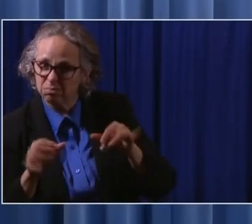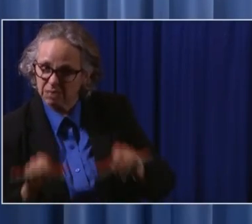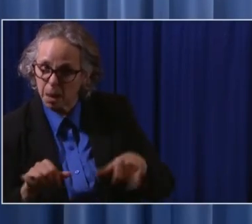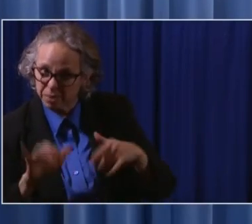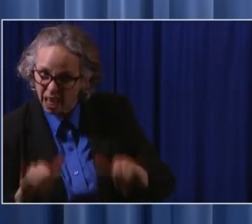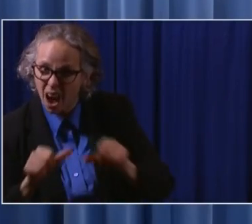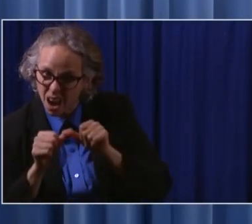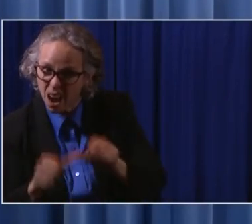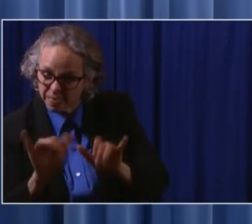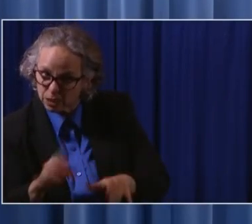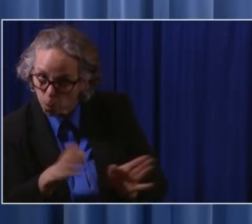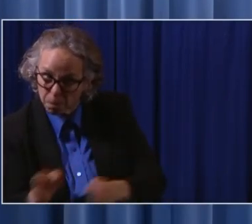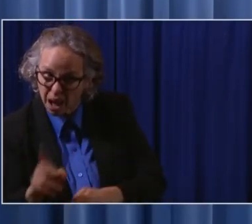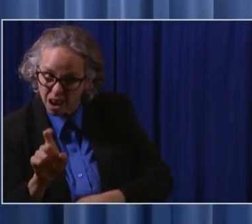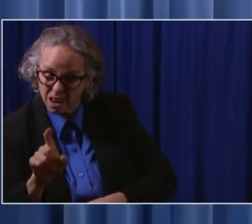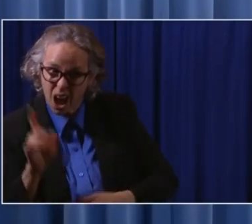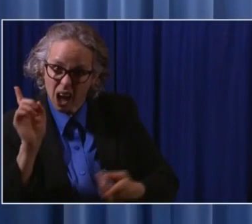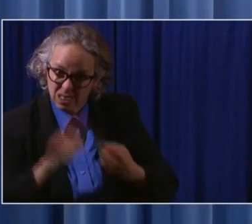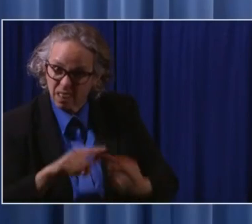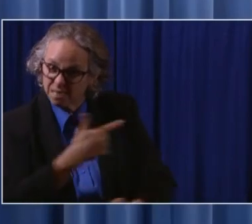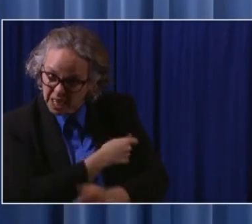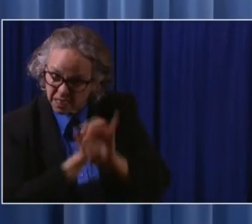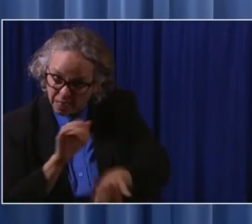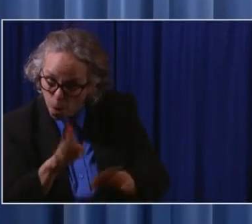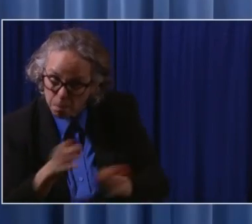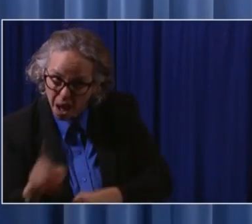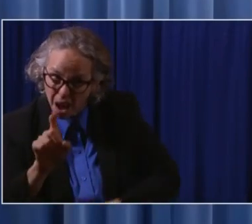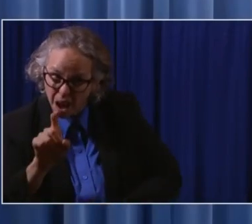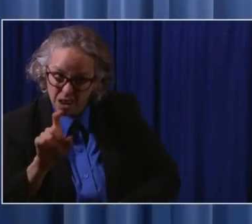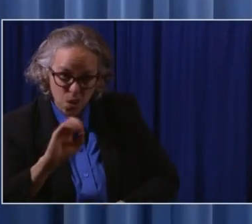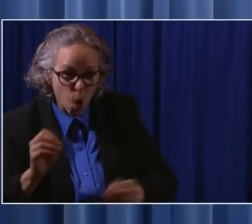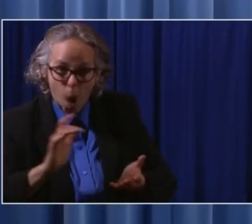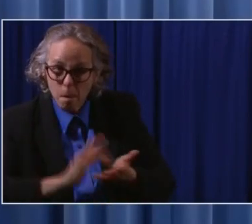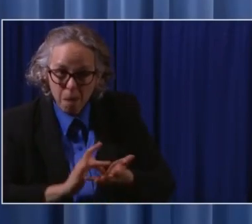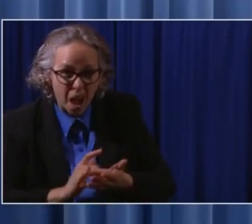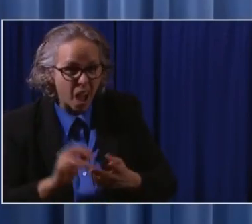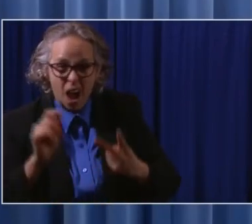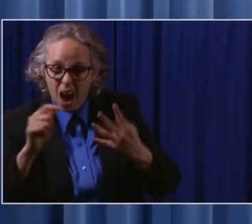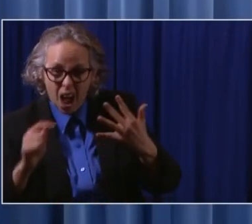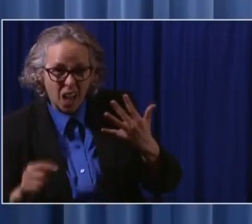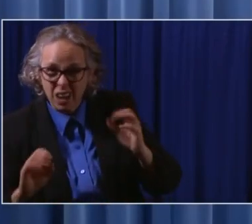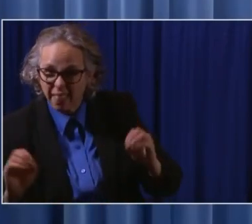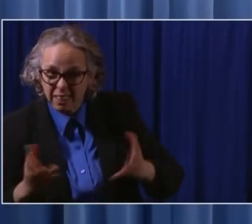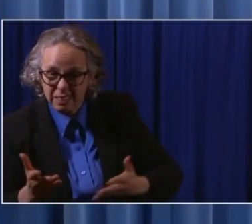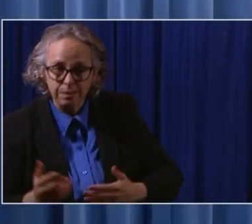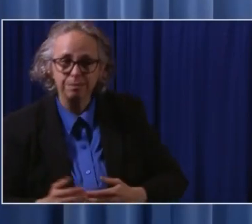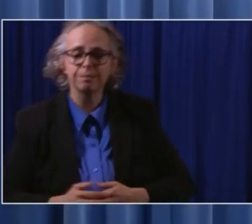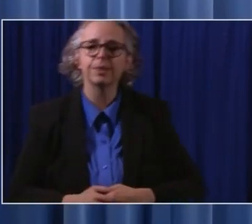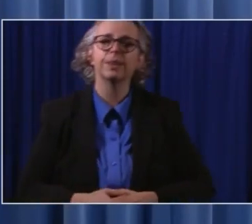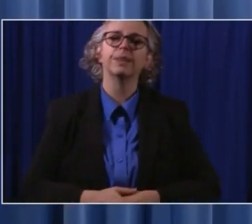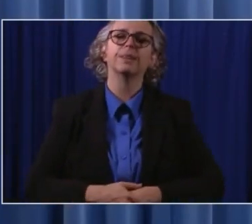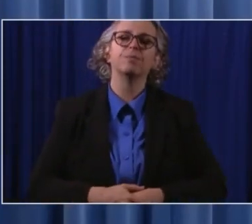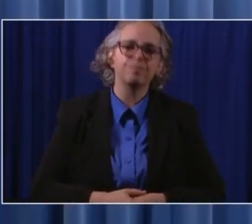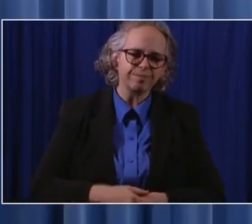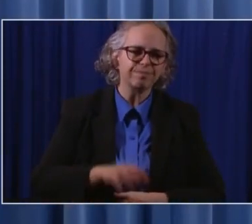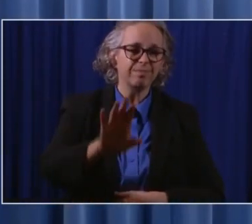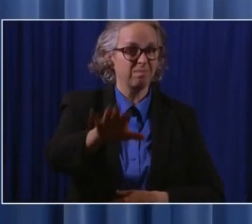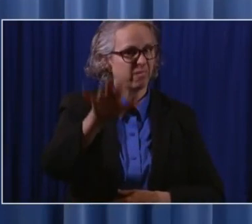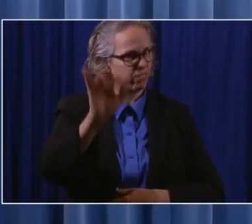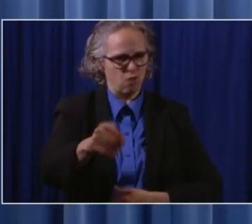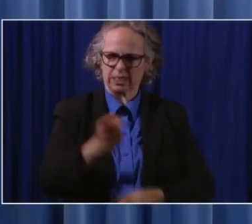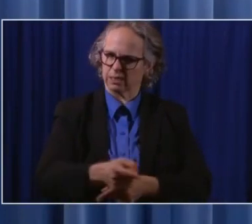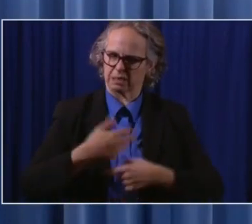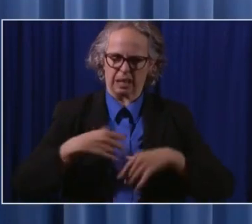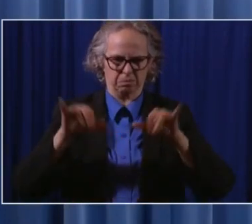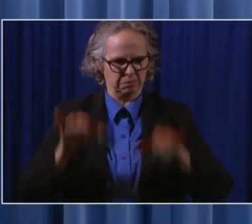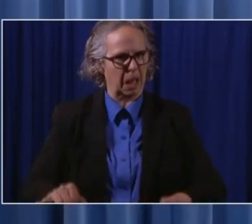or a vaccine. So there's no drug of efficacy treatment plan that every expert that I can find to talk